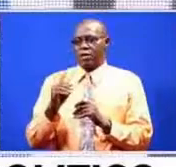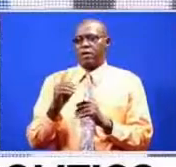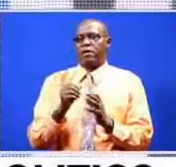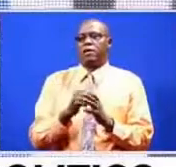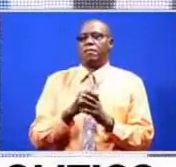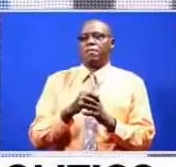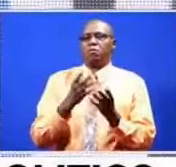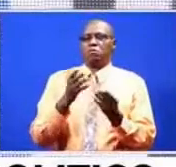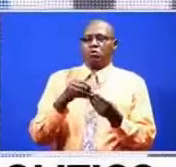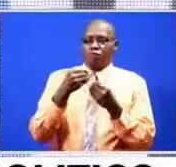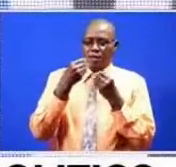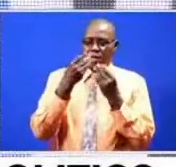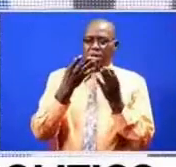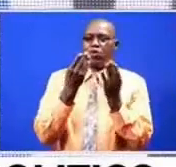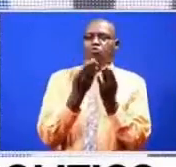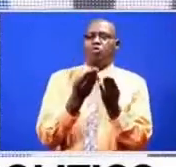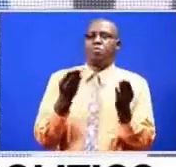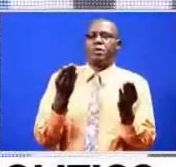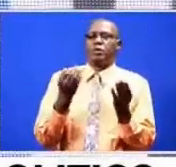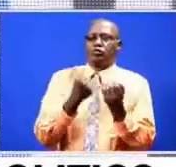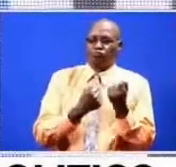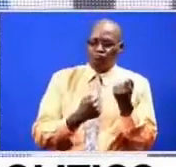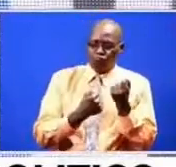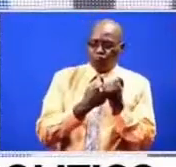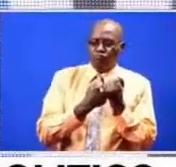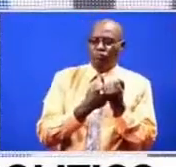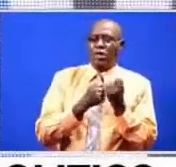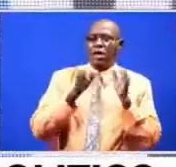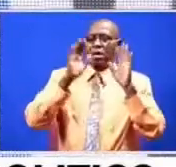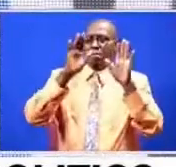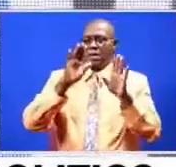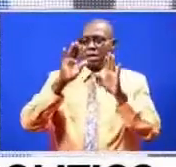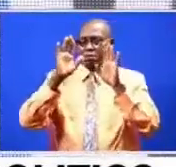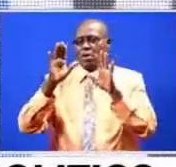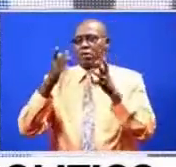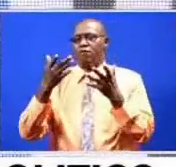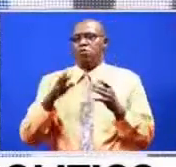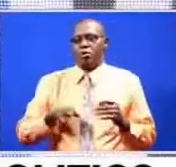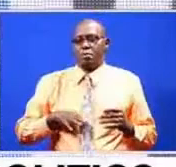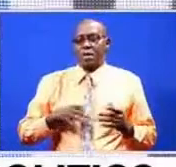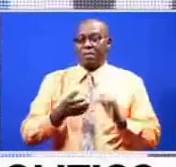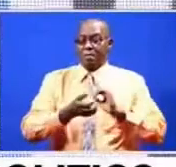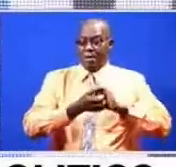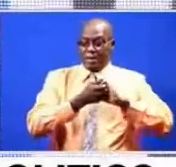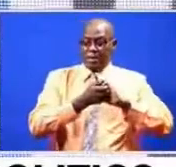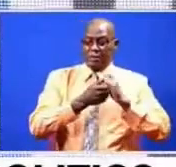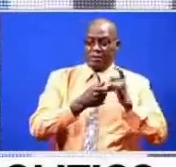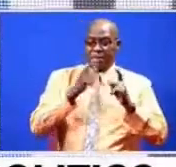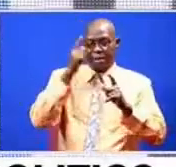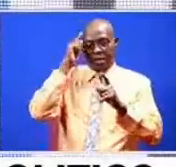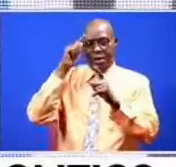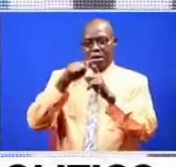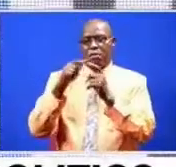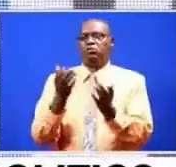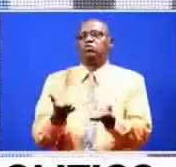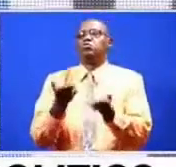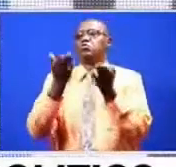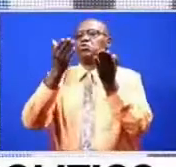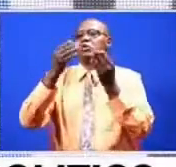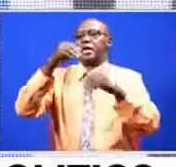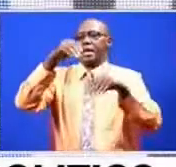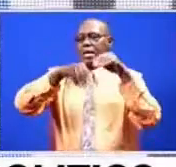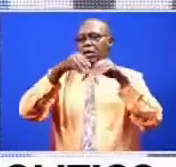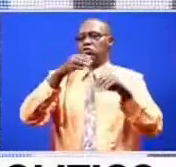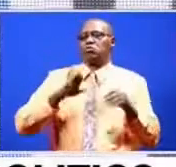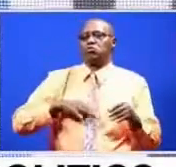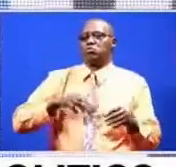provided equipment to facilitate campaigns for women running for office. The partnership aims to promote election of women into